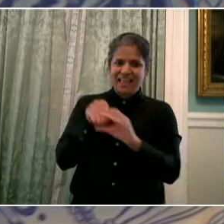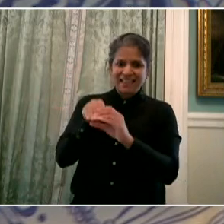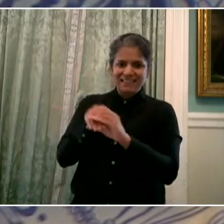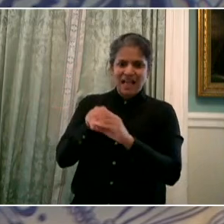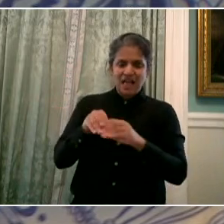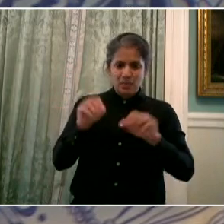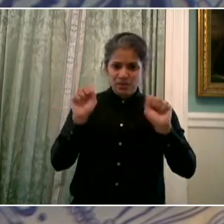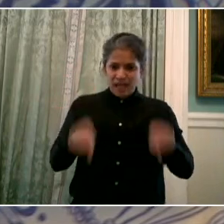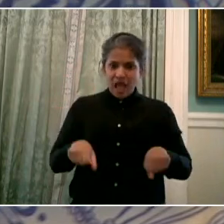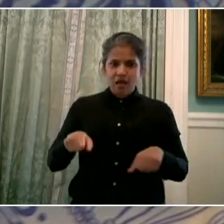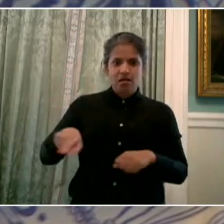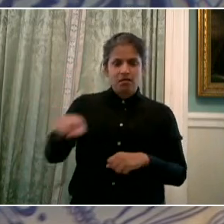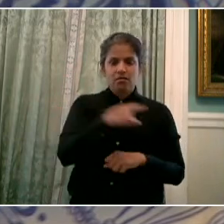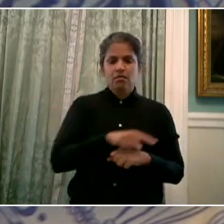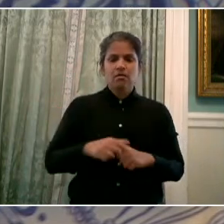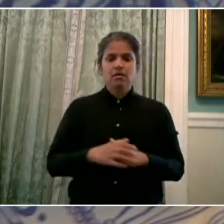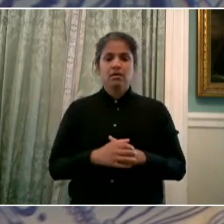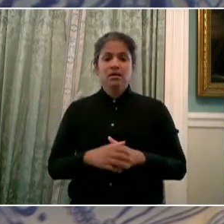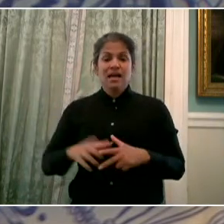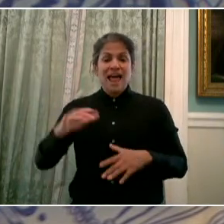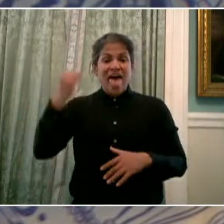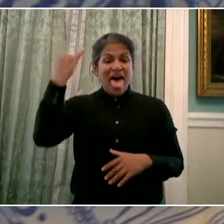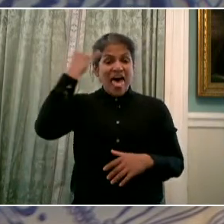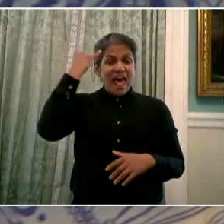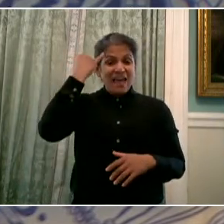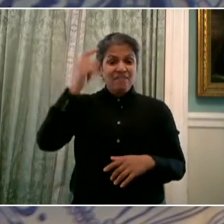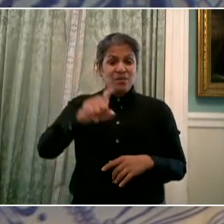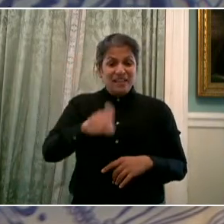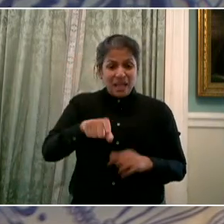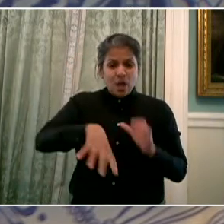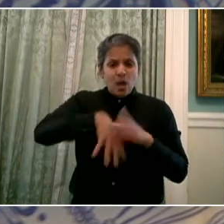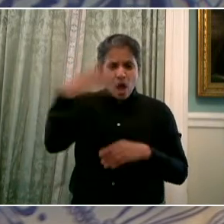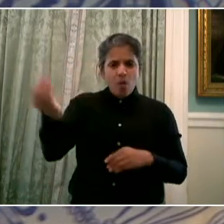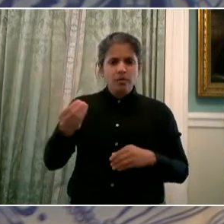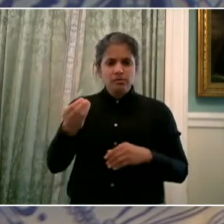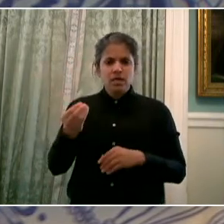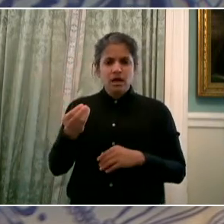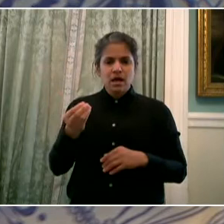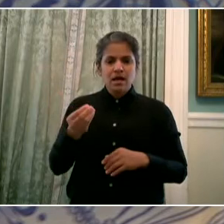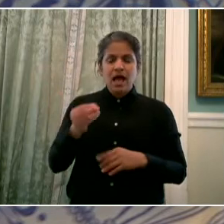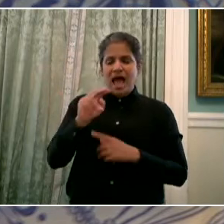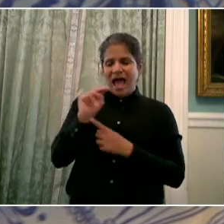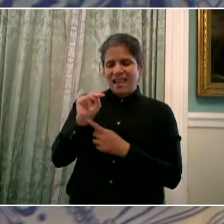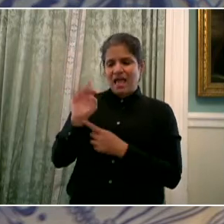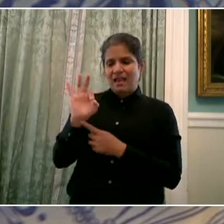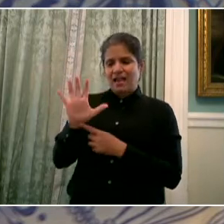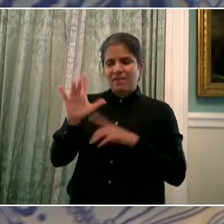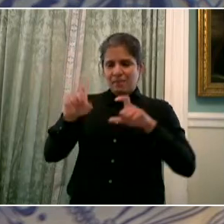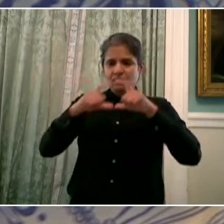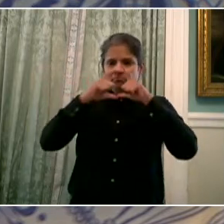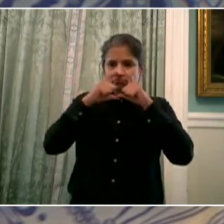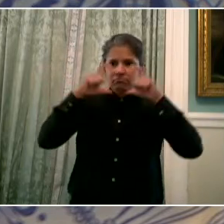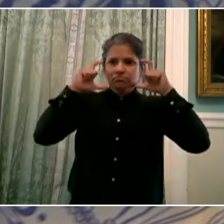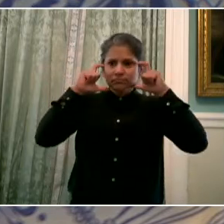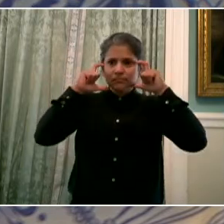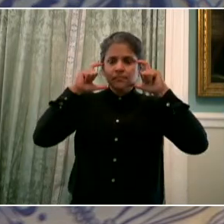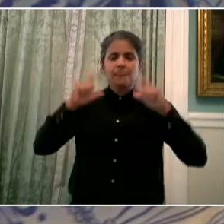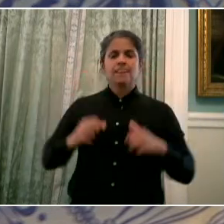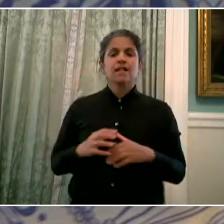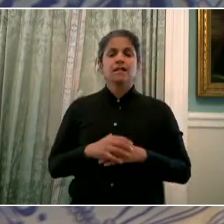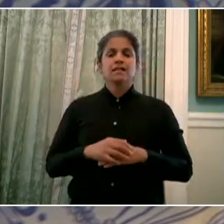to stay with the N95 or K95, a well-fitting mask. If you need one, we can go to a